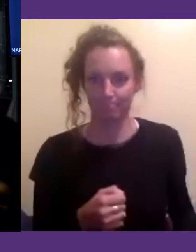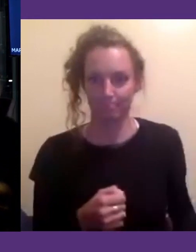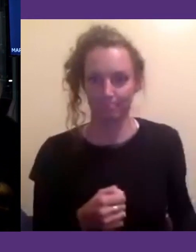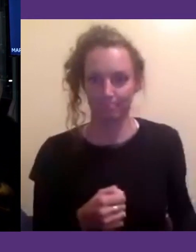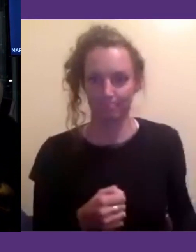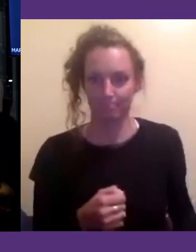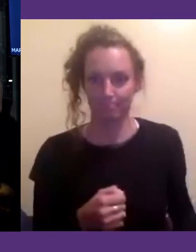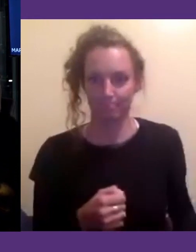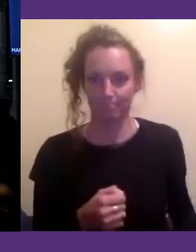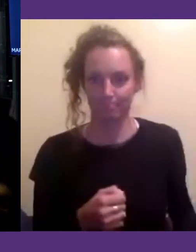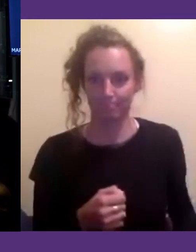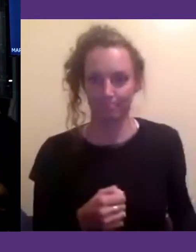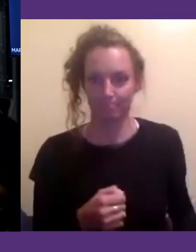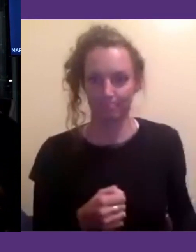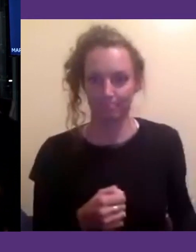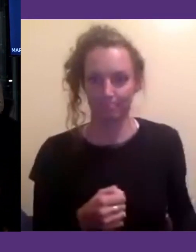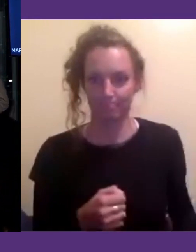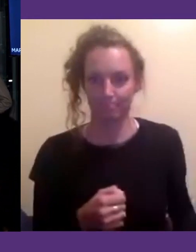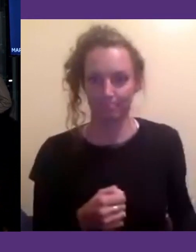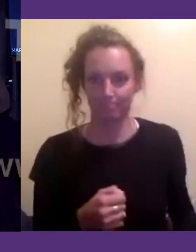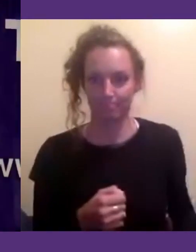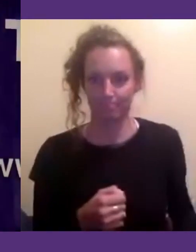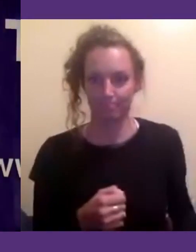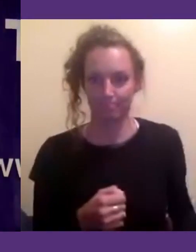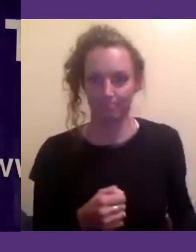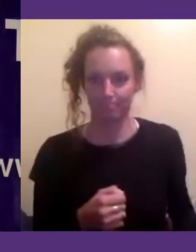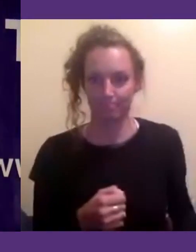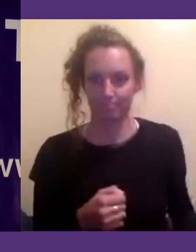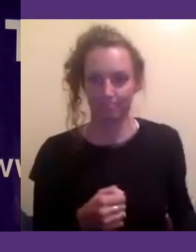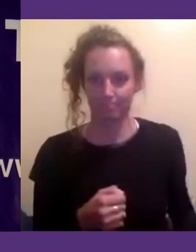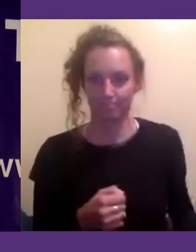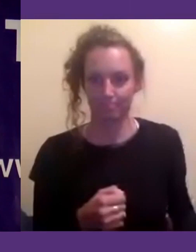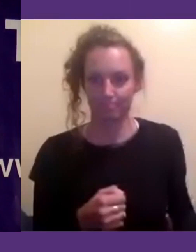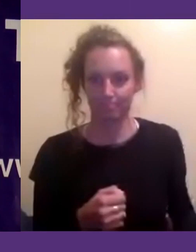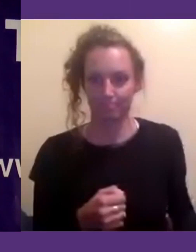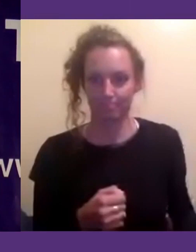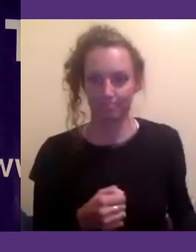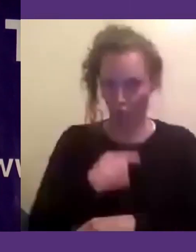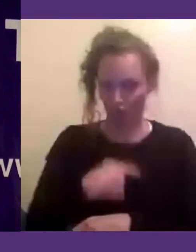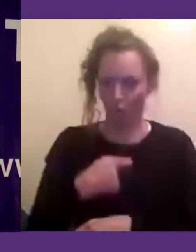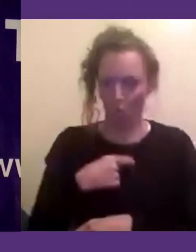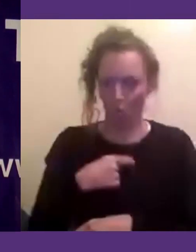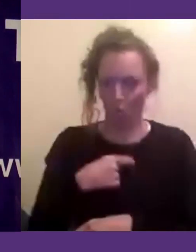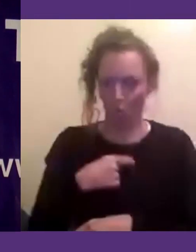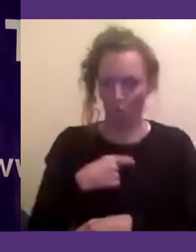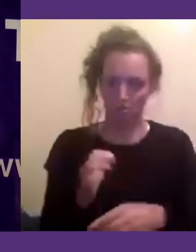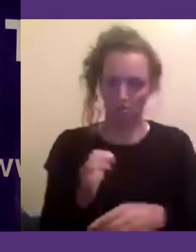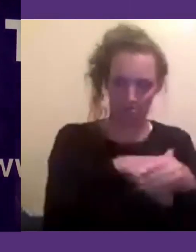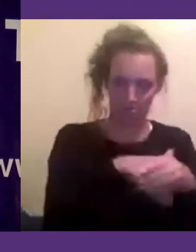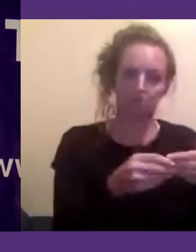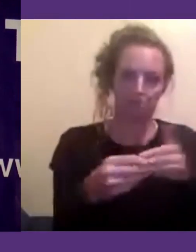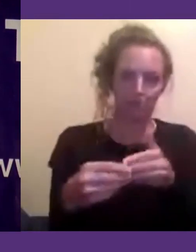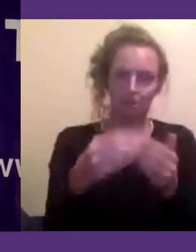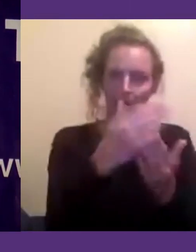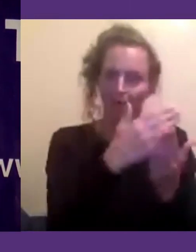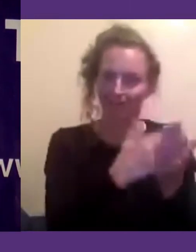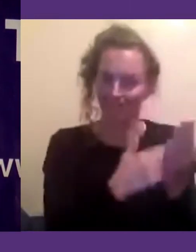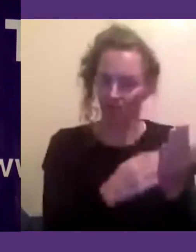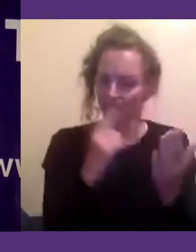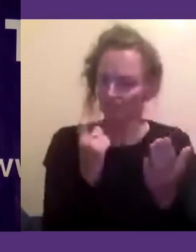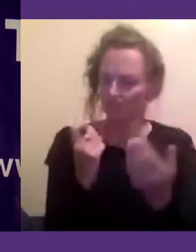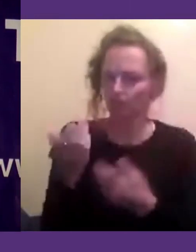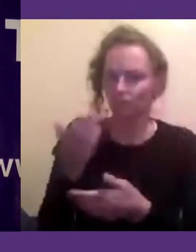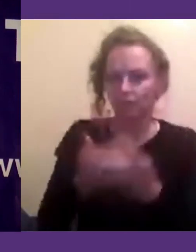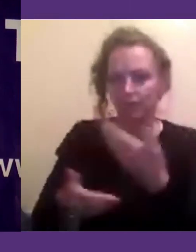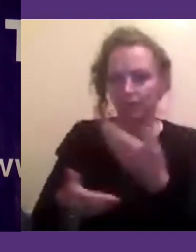these sorts of things around guidelines and stuff, and I thought that brand playbook stuff is interesting. Can you tell us a bit about the work that Purple Goat does anyway, and in stuff around